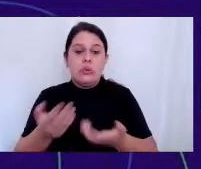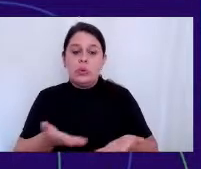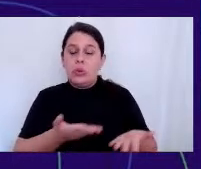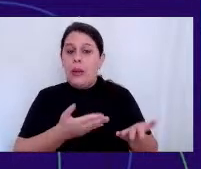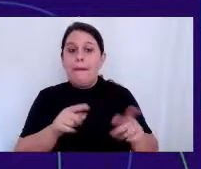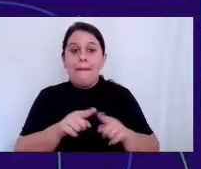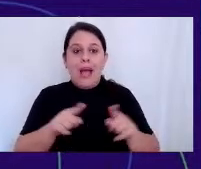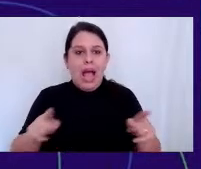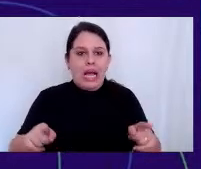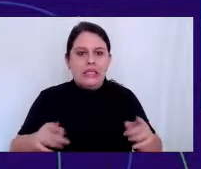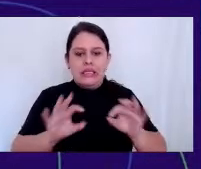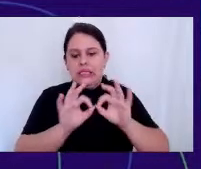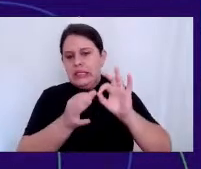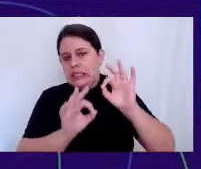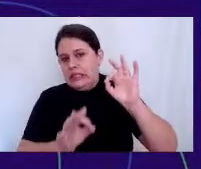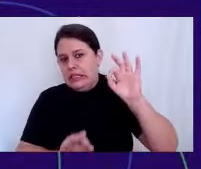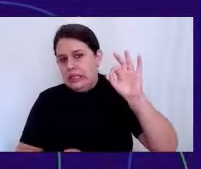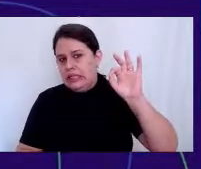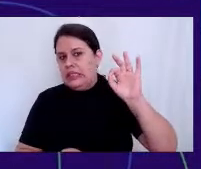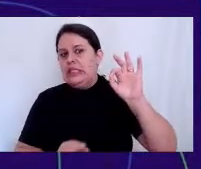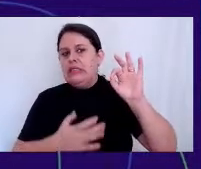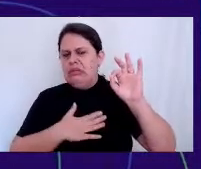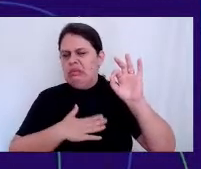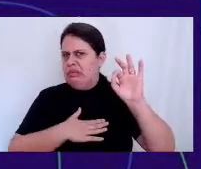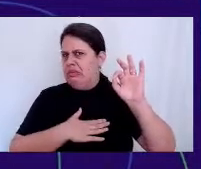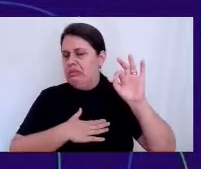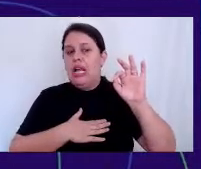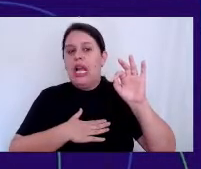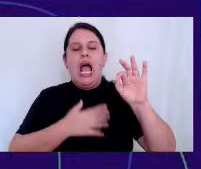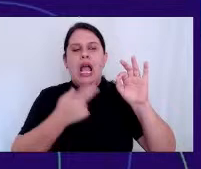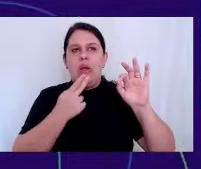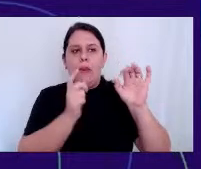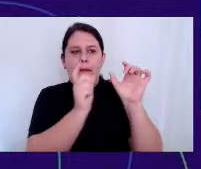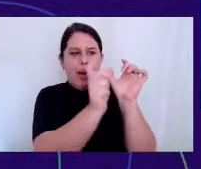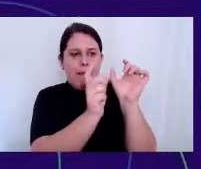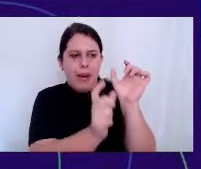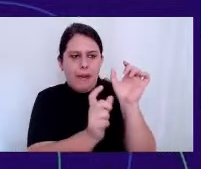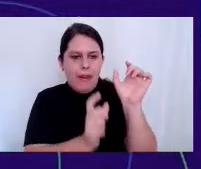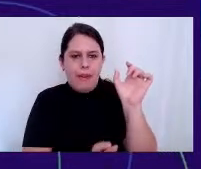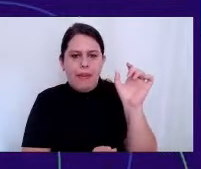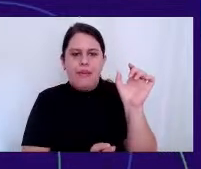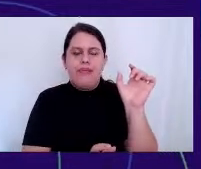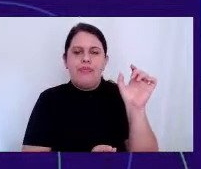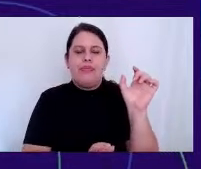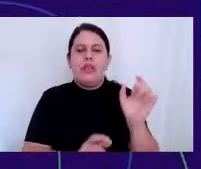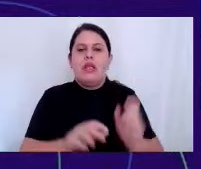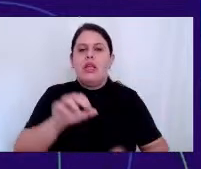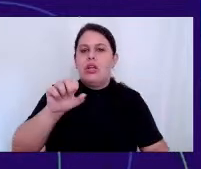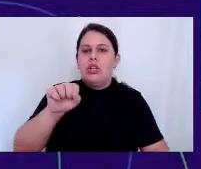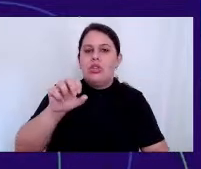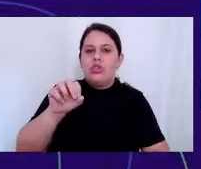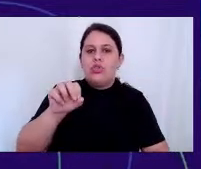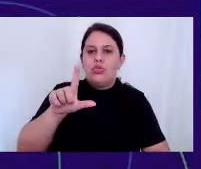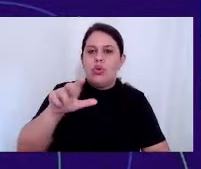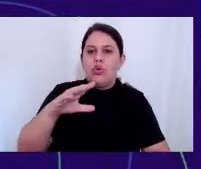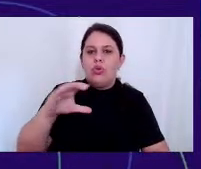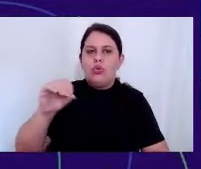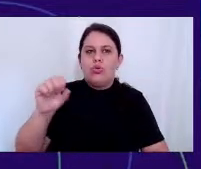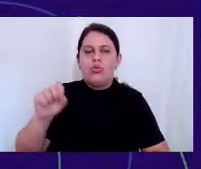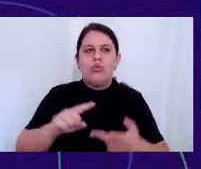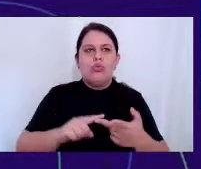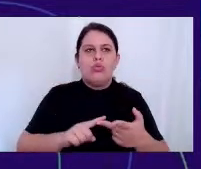in there like hiccups and amicably and claims that would not be appropriate for maybe levels